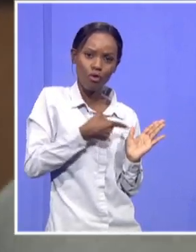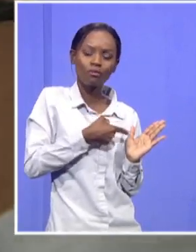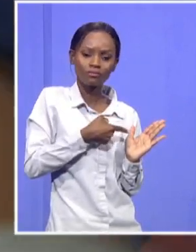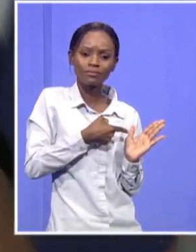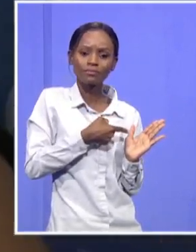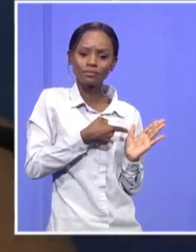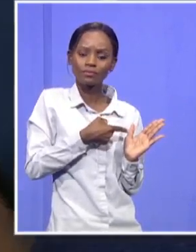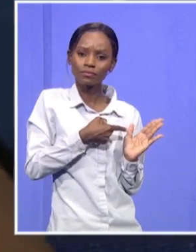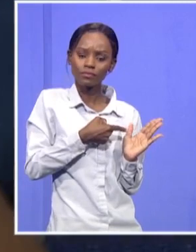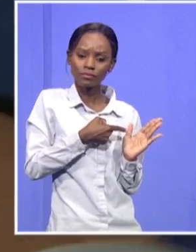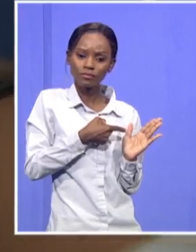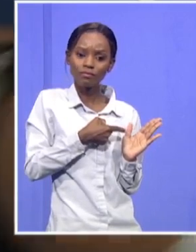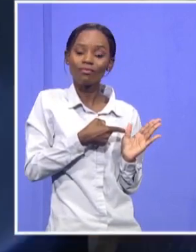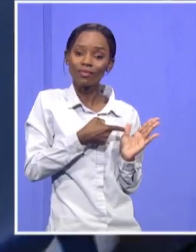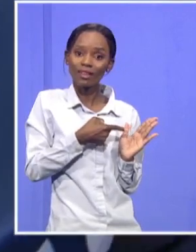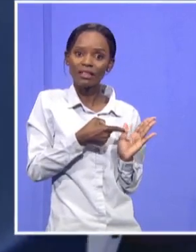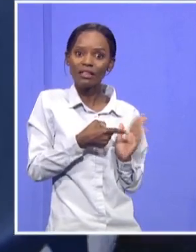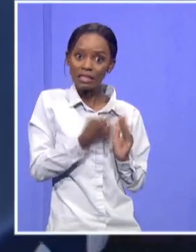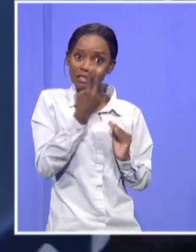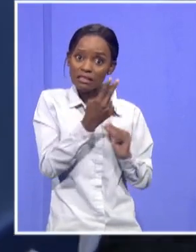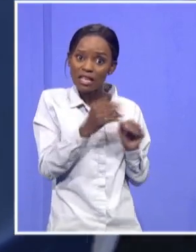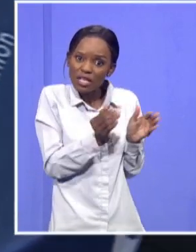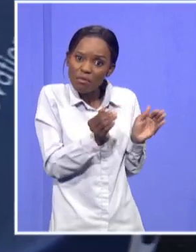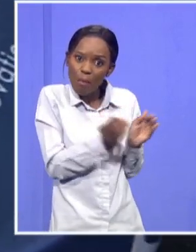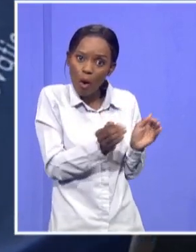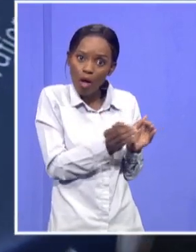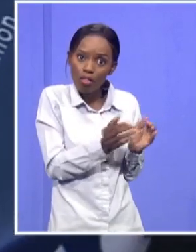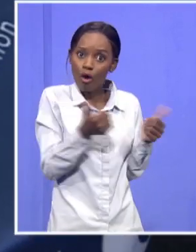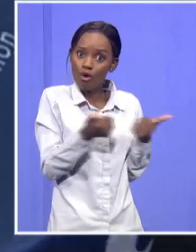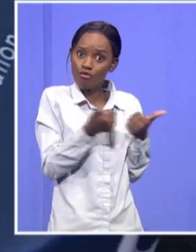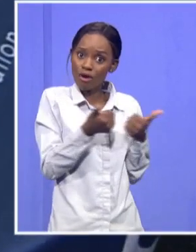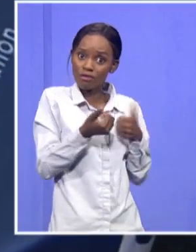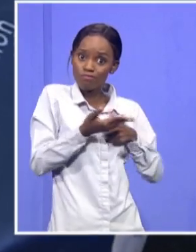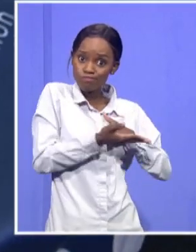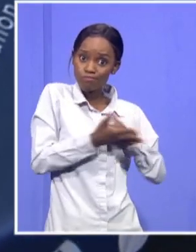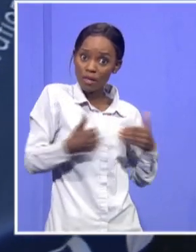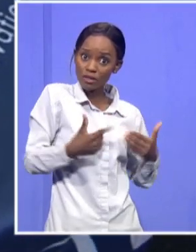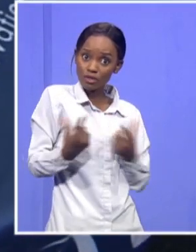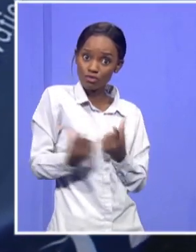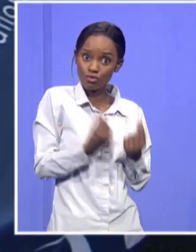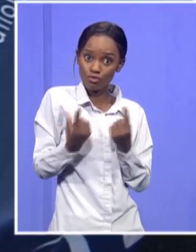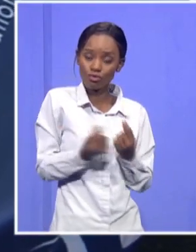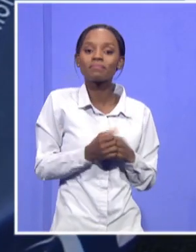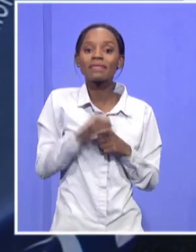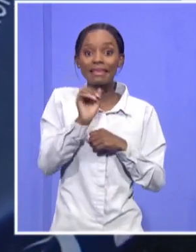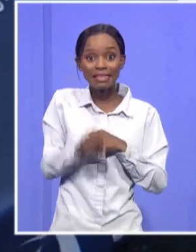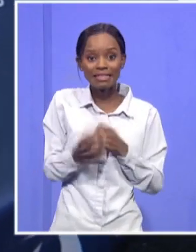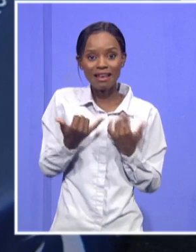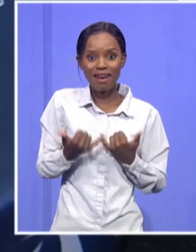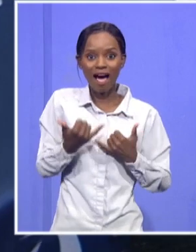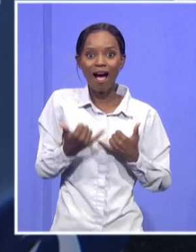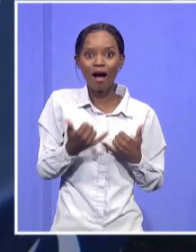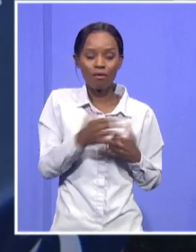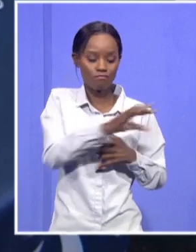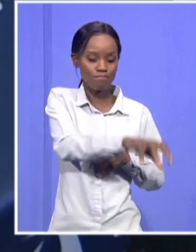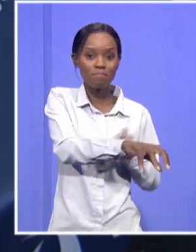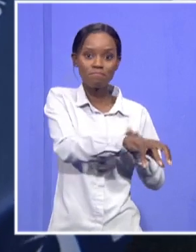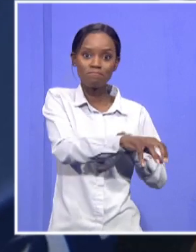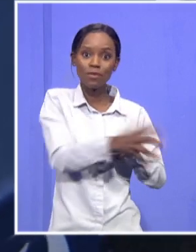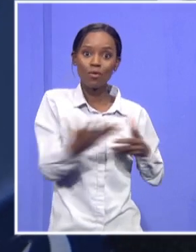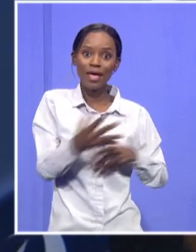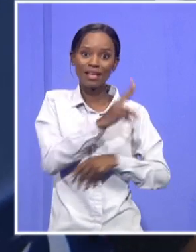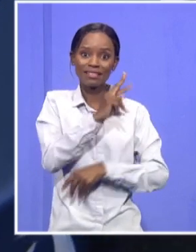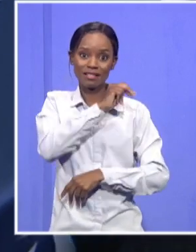small scale, you're already packaging this. Yes. At the moment, we are based in KZN and we have already started with the